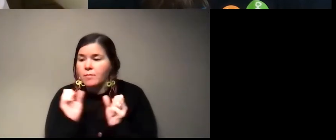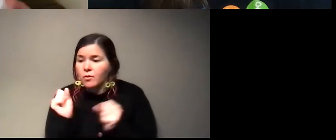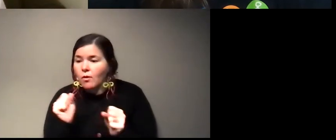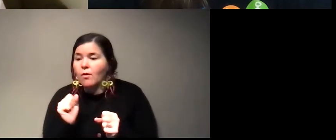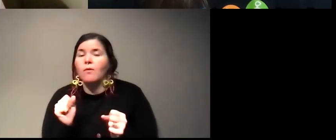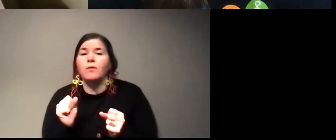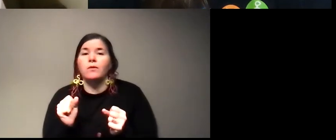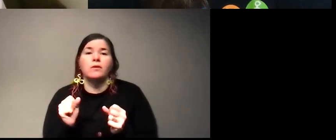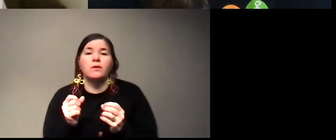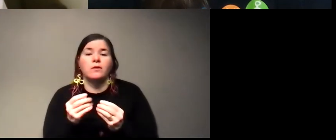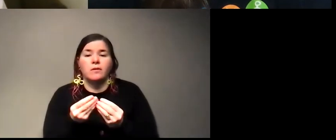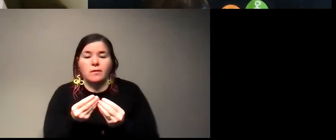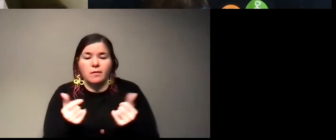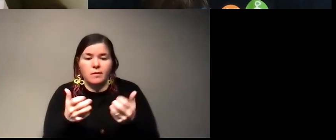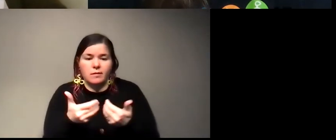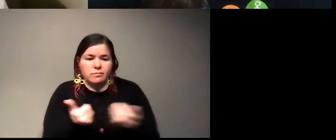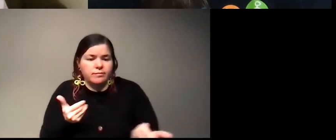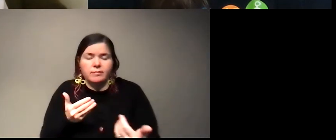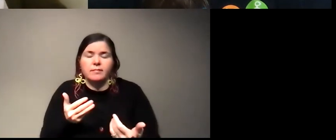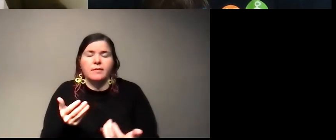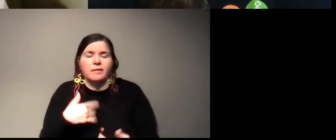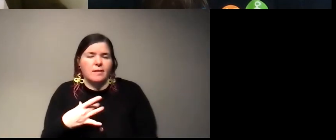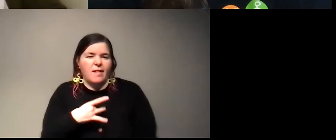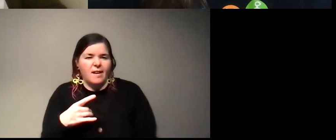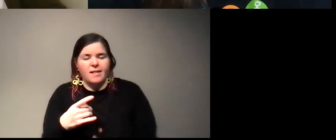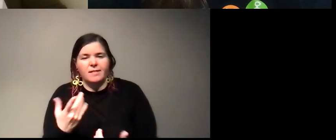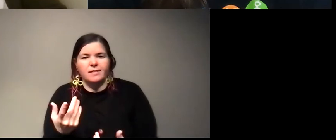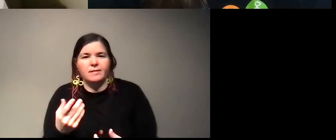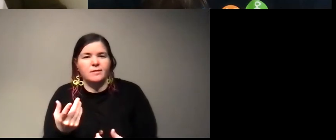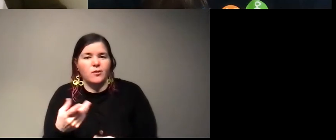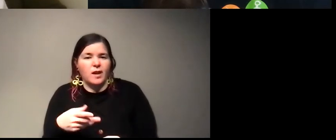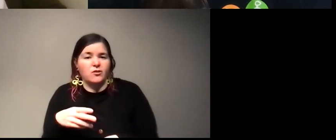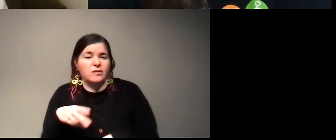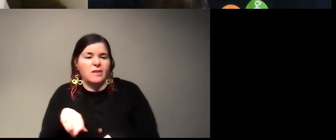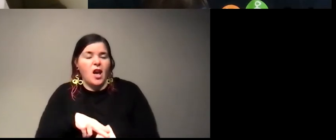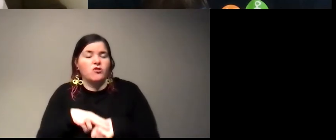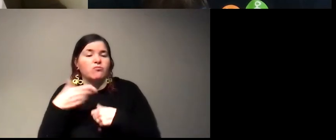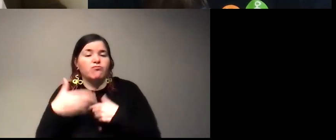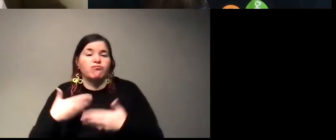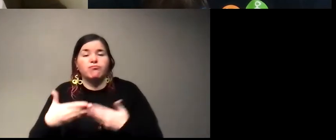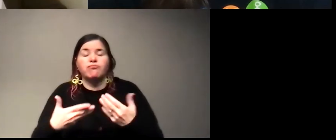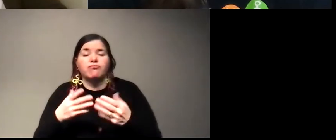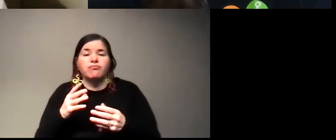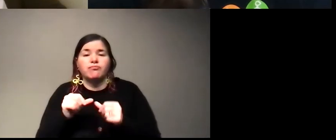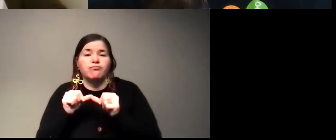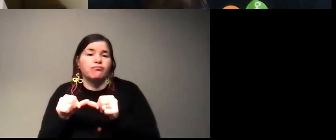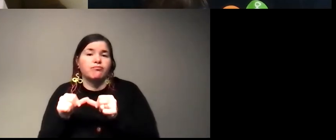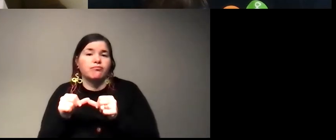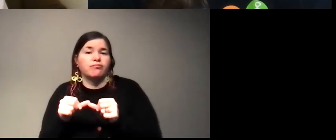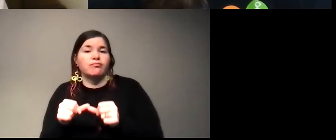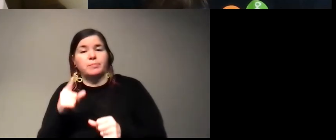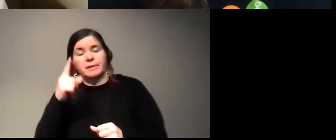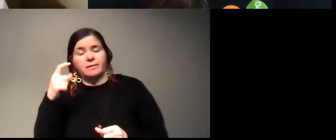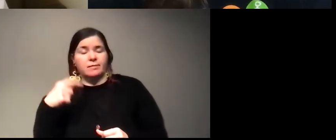out of solution. I really like that. So it was just a natural progression of me to want to keep doing that because I like being in the